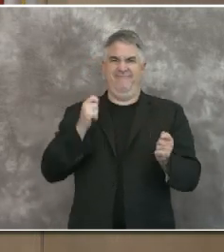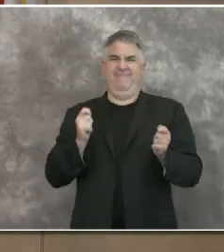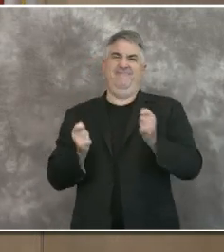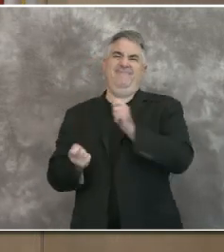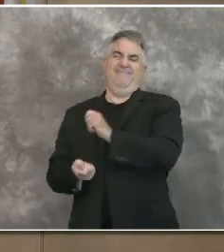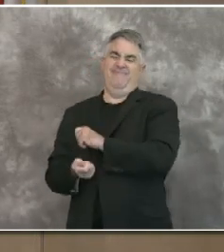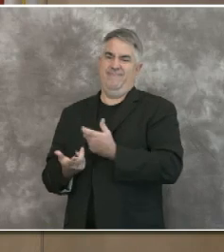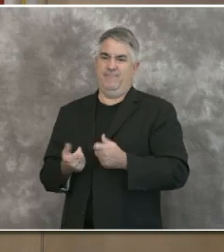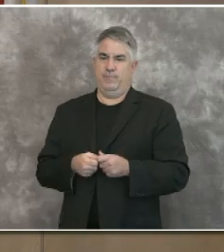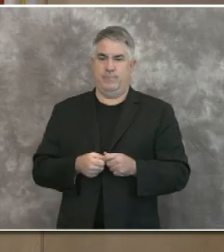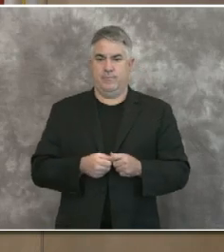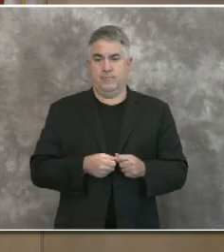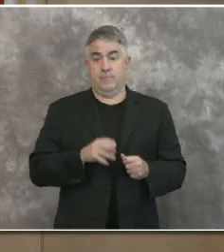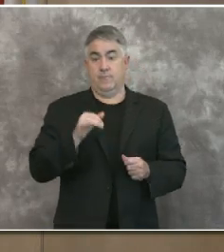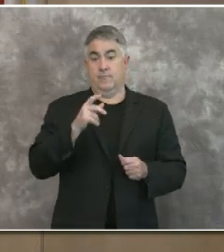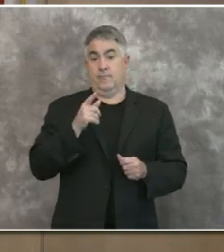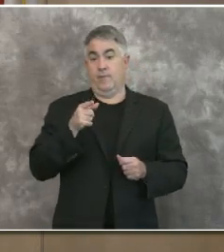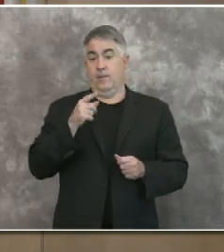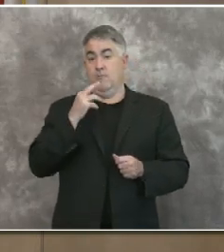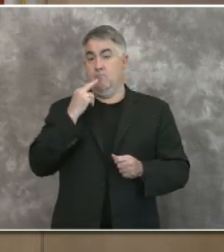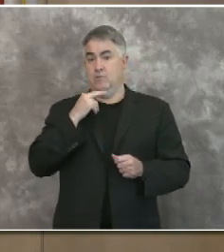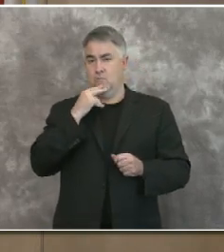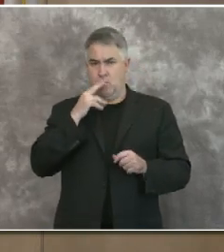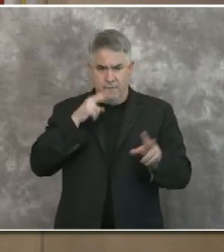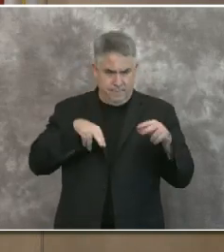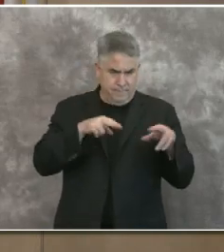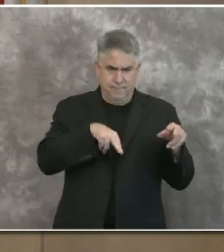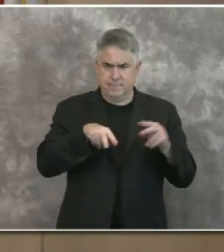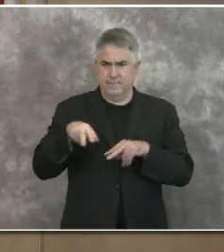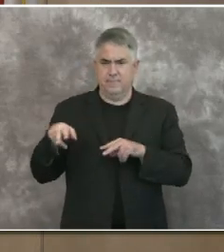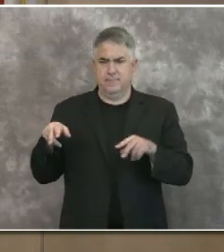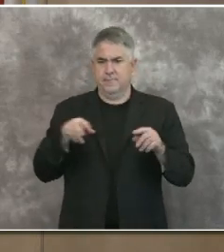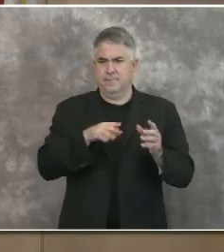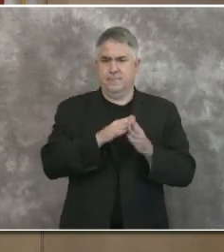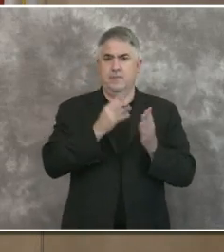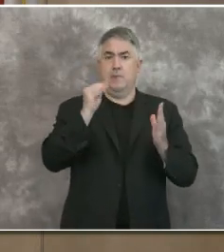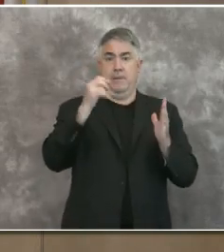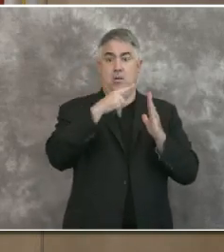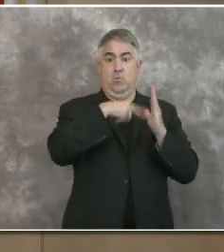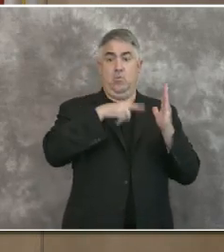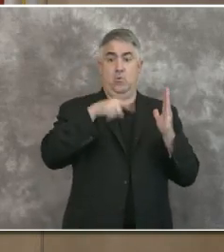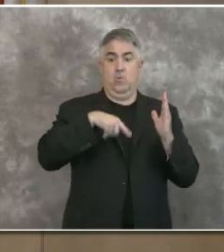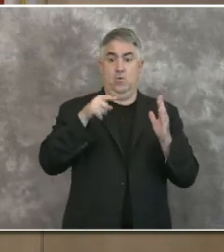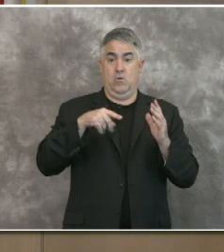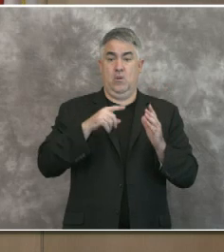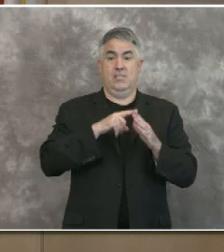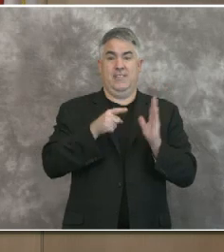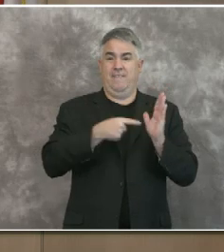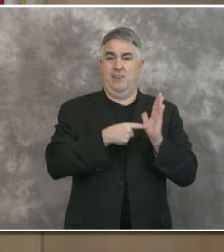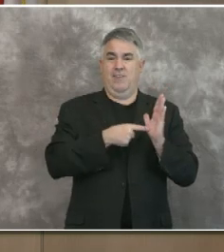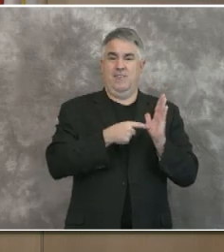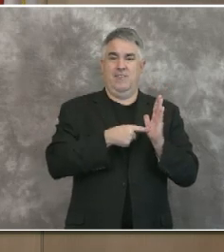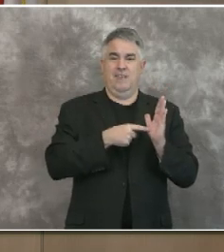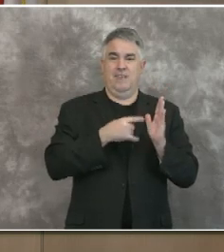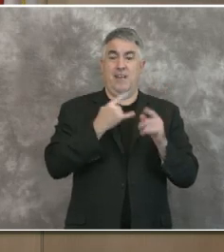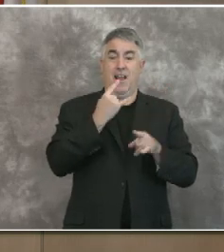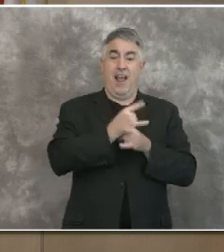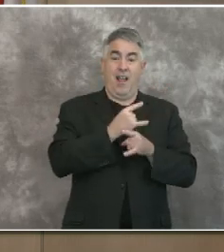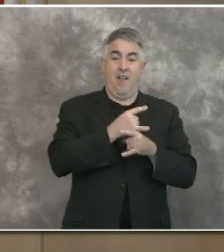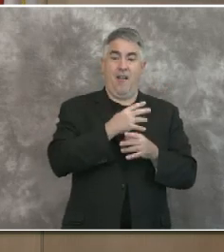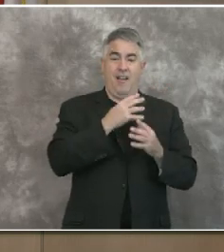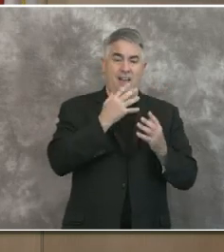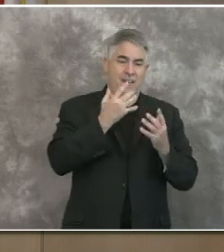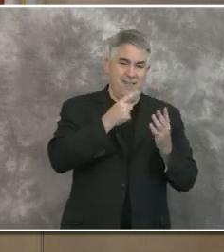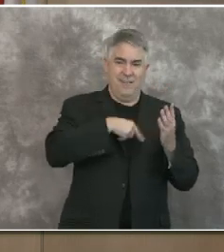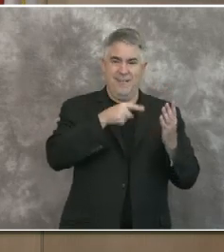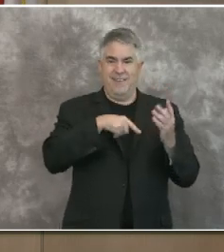as well. Physically, the wine lists and the cocktail lists, cool-looking menu covers will be swapped out for single-use paper, black and